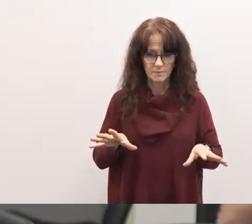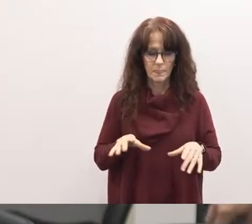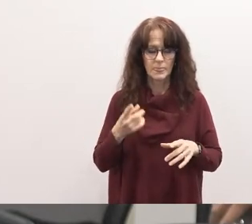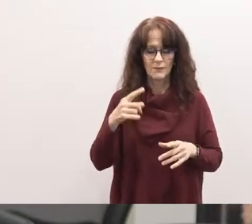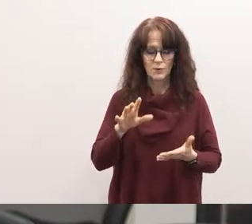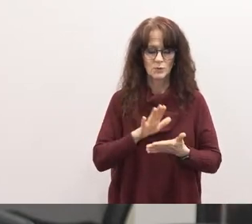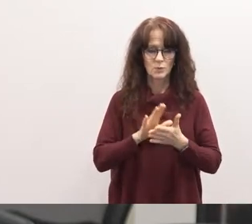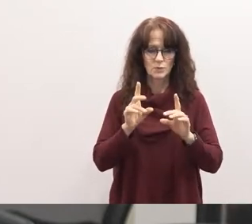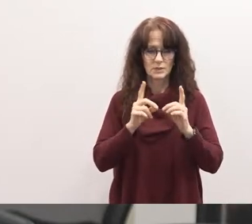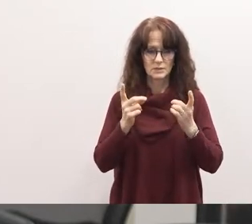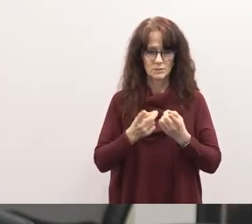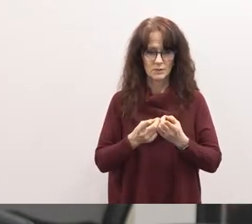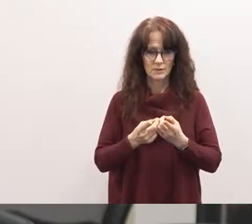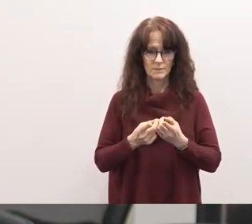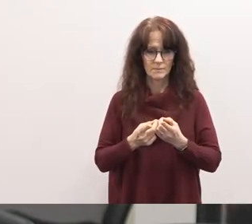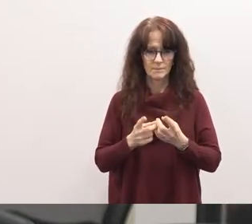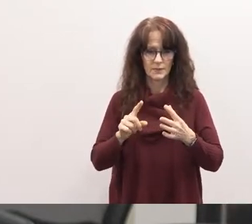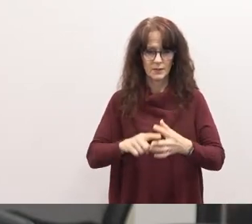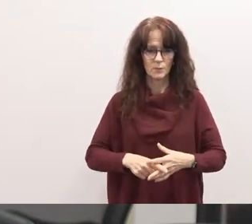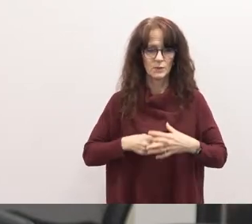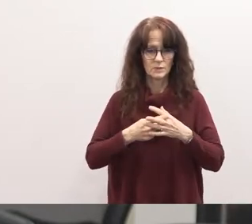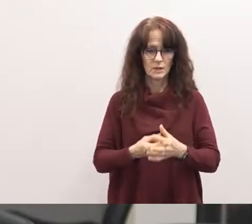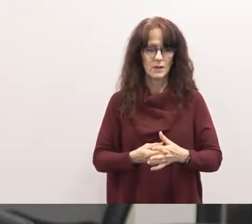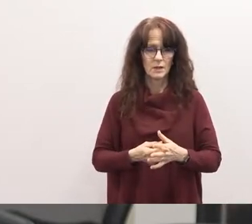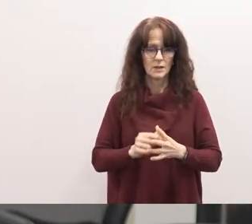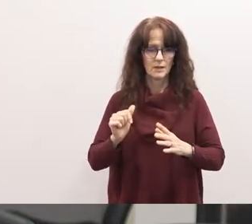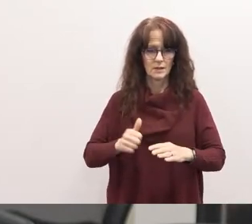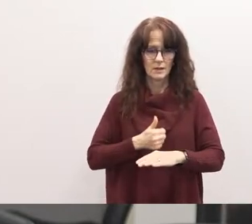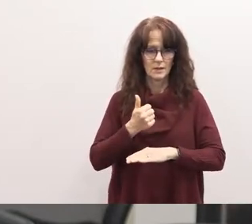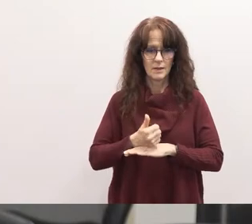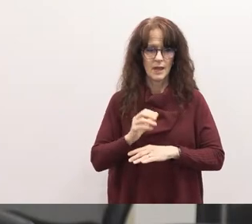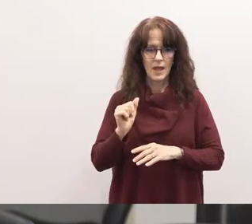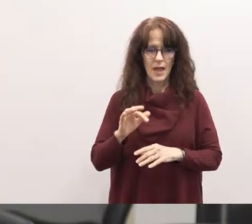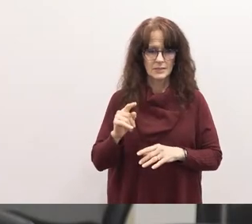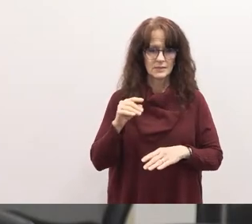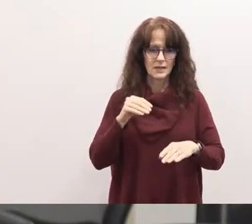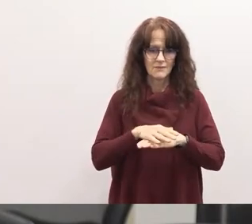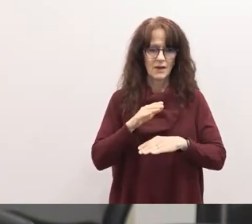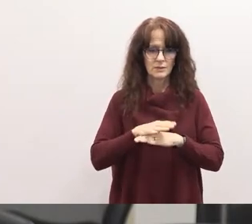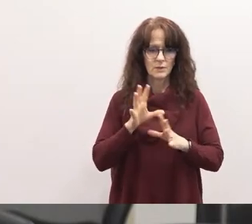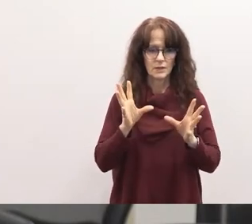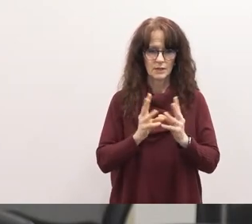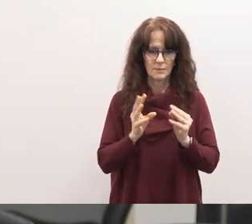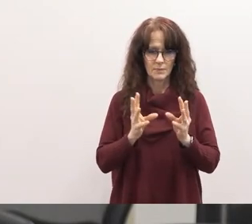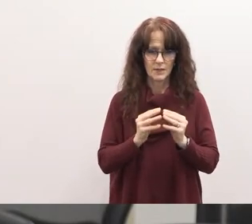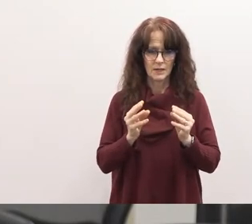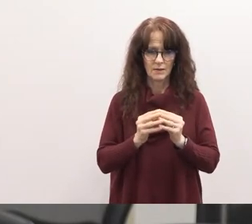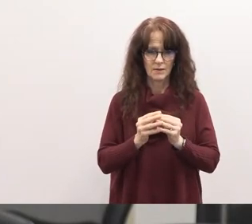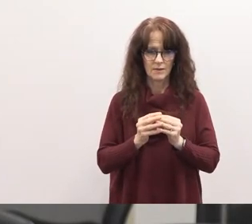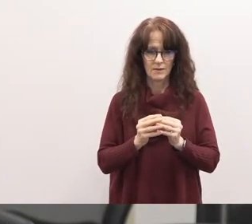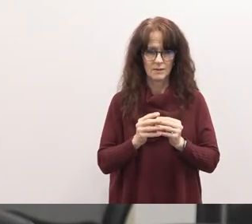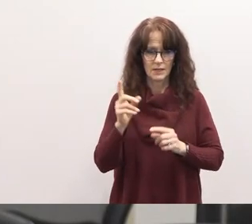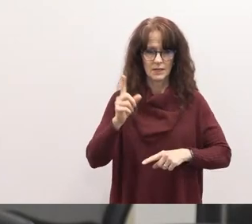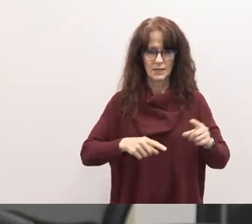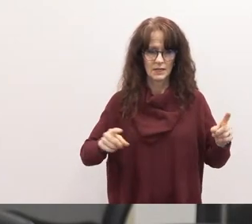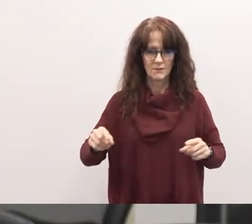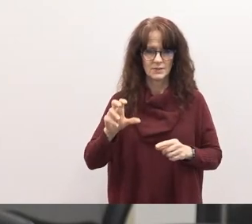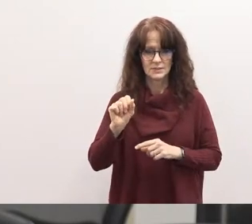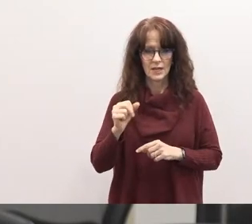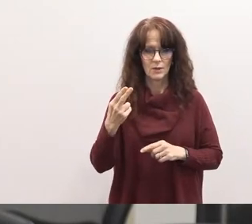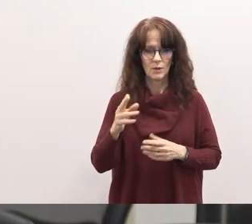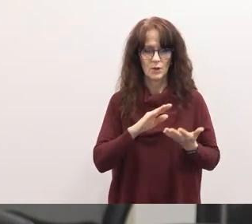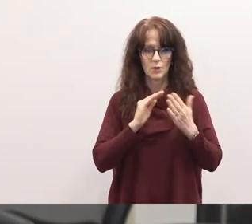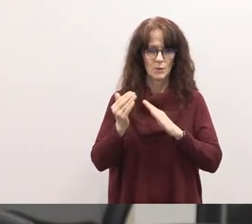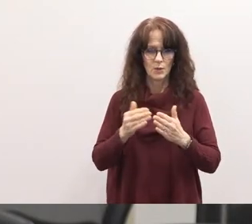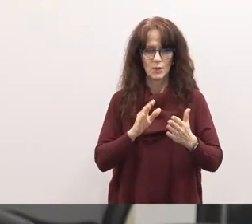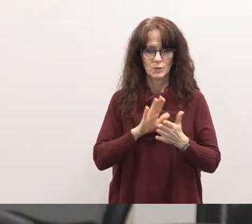school districts. Started off by the formation of an asset advisory committee, which was comprised of a number of different stakeholders from the